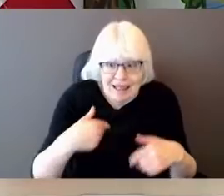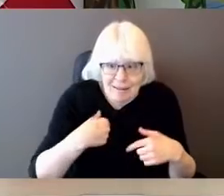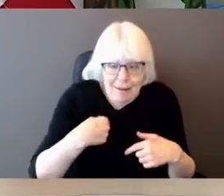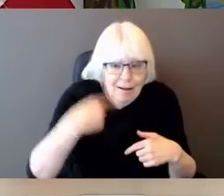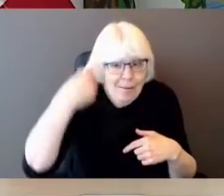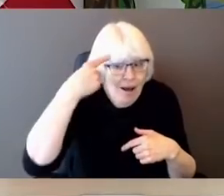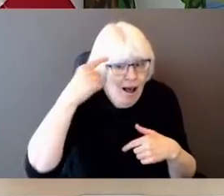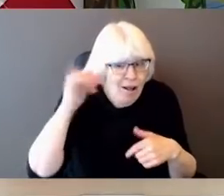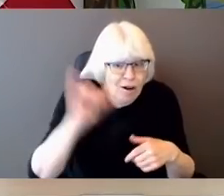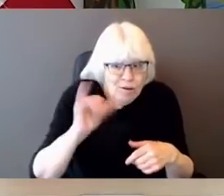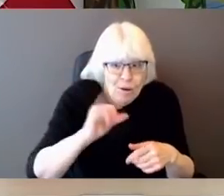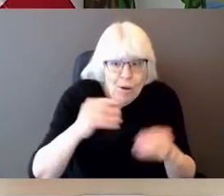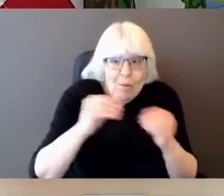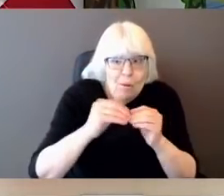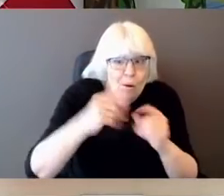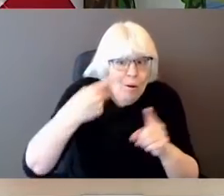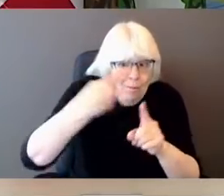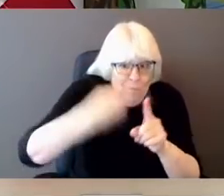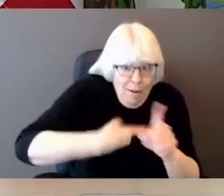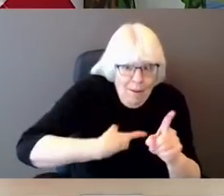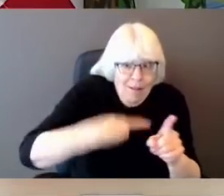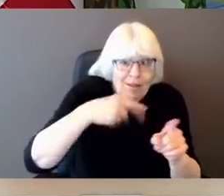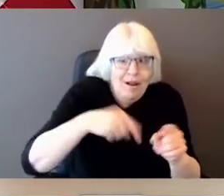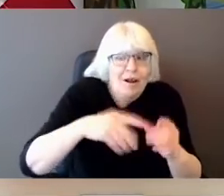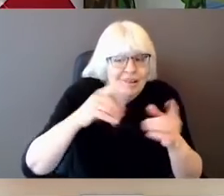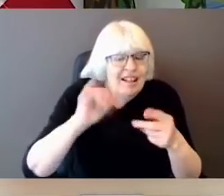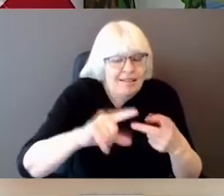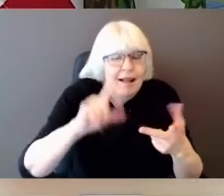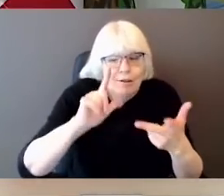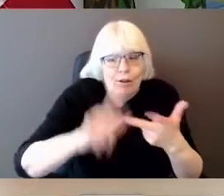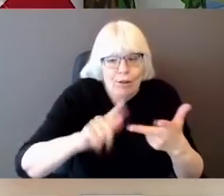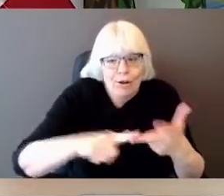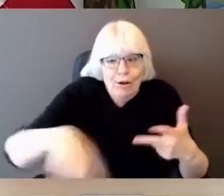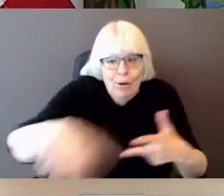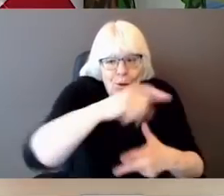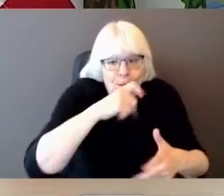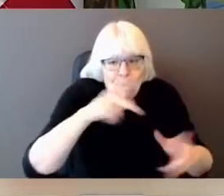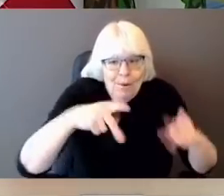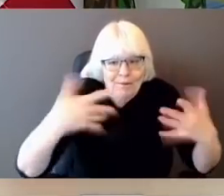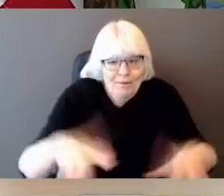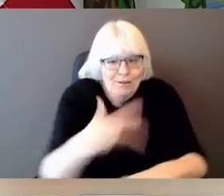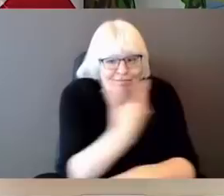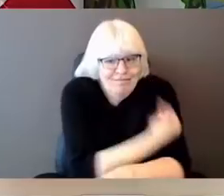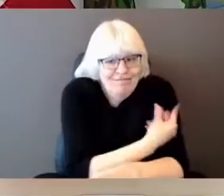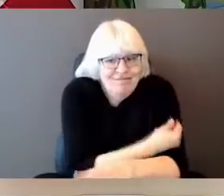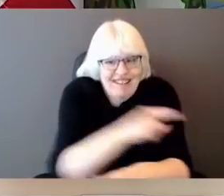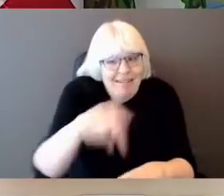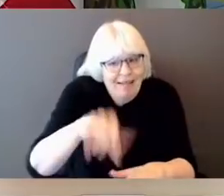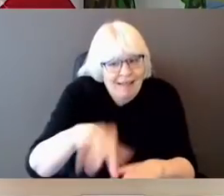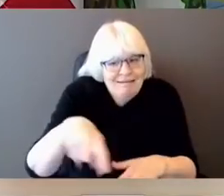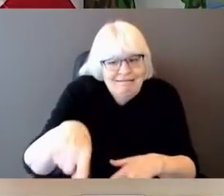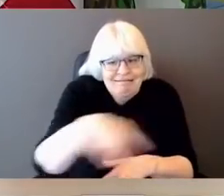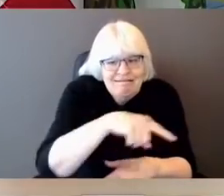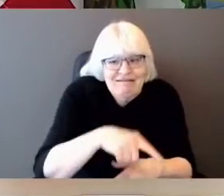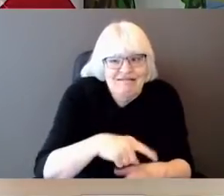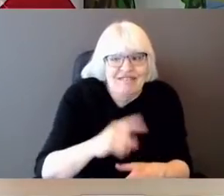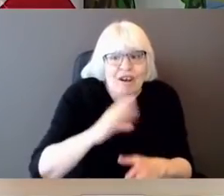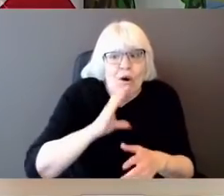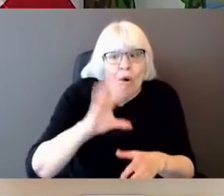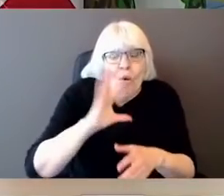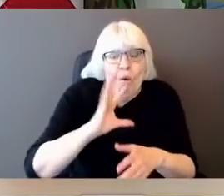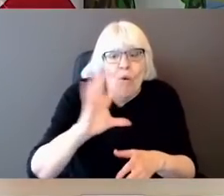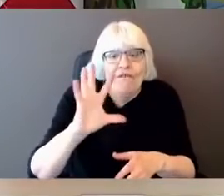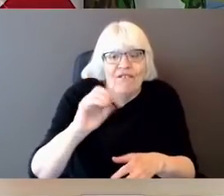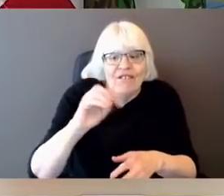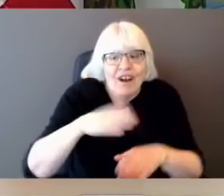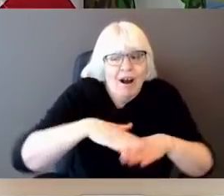boosted in the age categories that are more likely to have severe outcomes. So I think